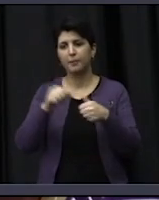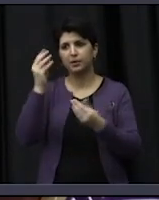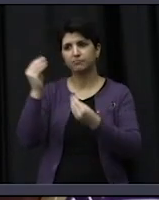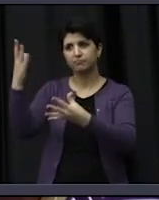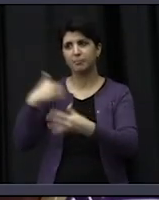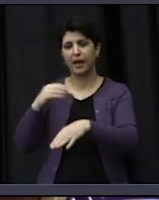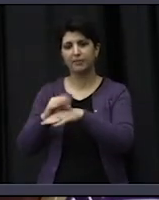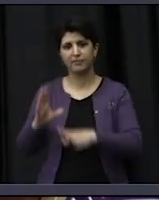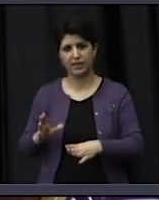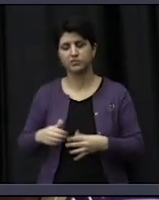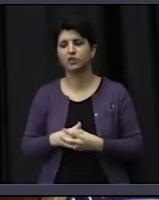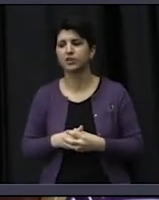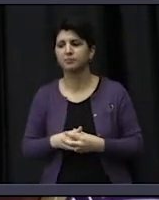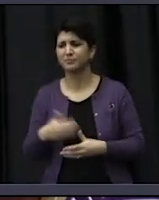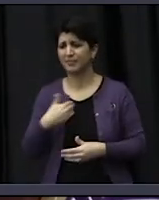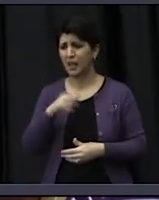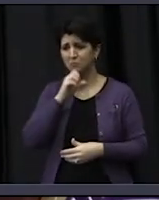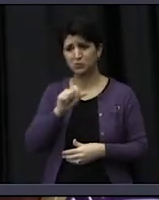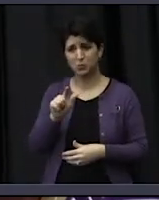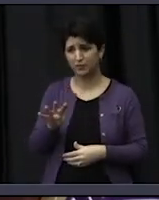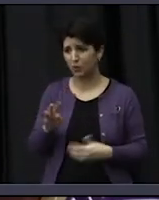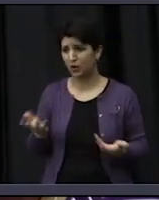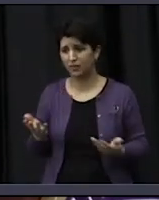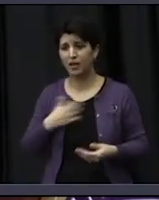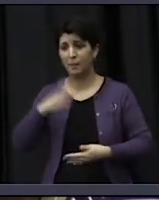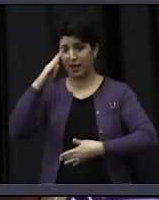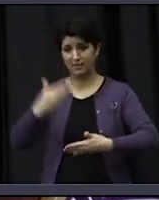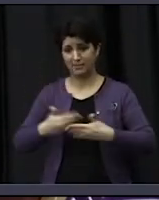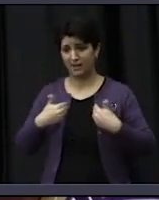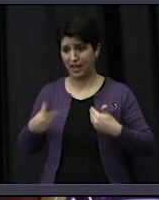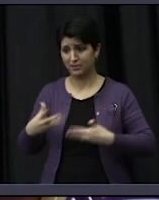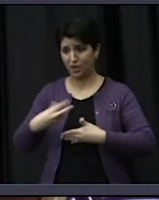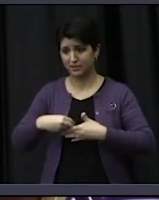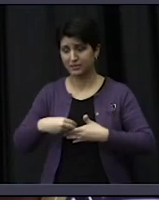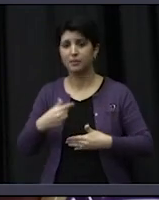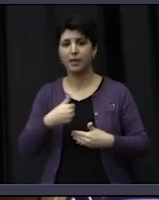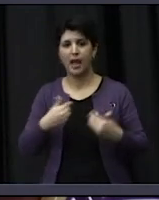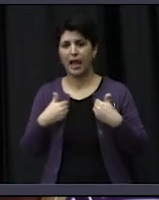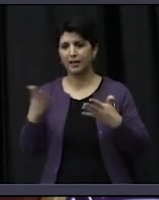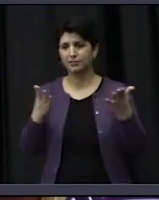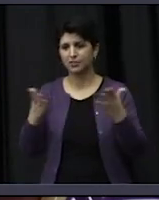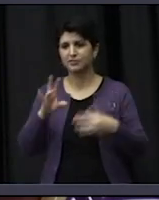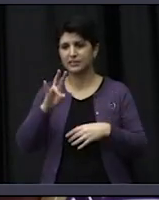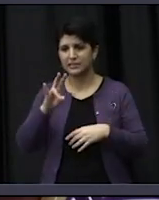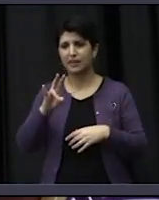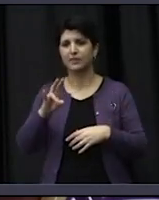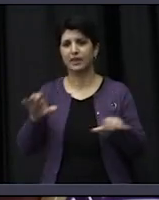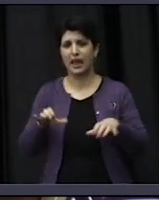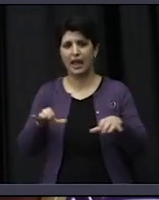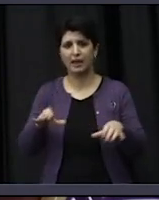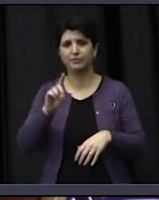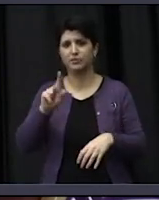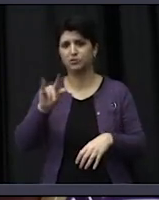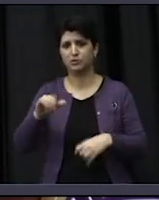time, "I'm 24 years old. My son has autism. I have served 7 active duty years.